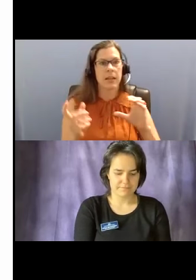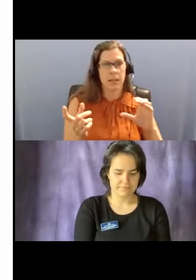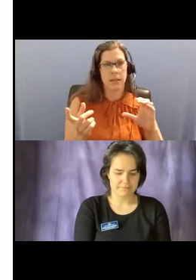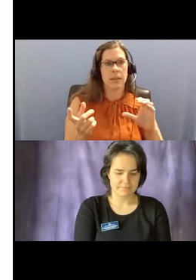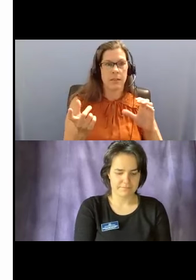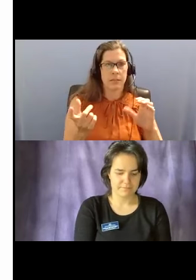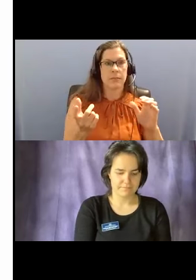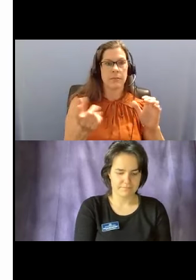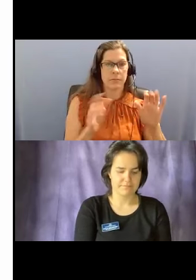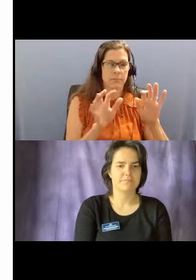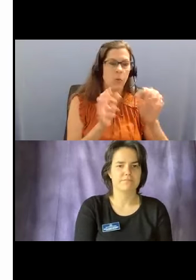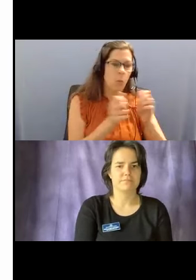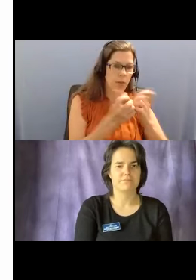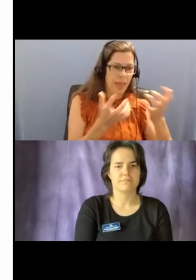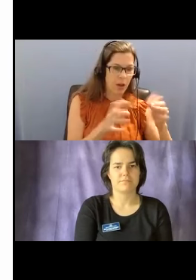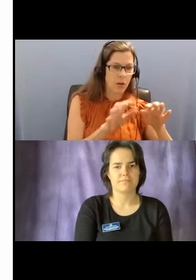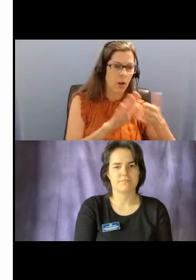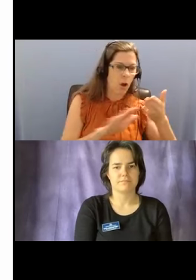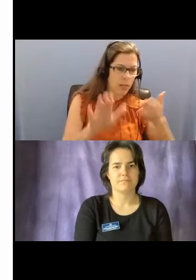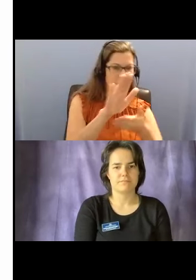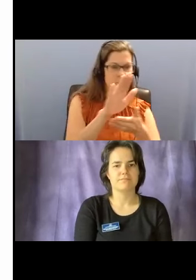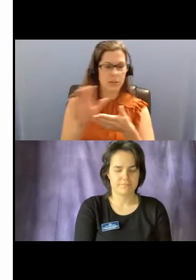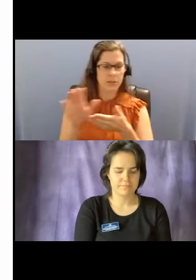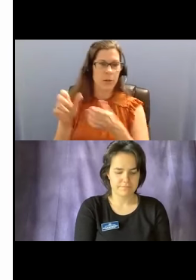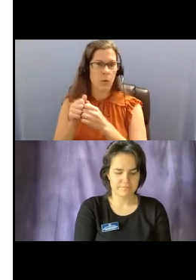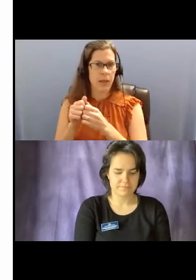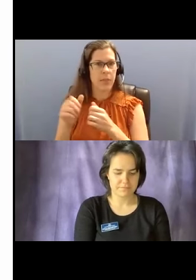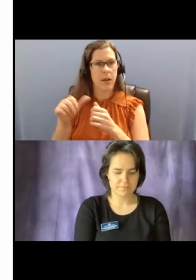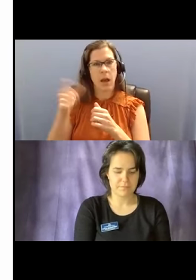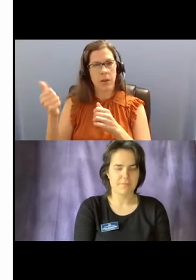in any way as far as what you're getting from the program.